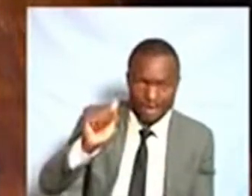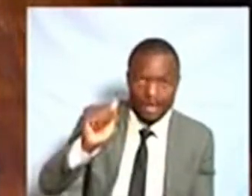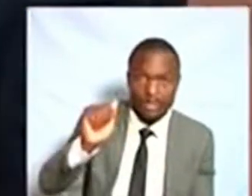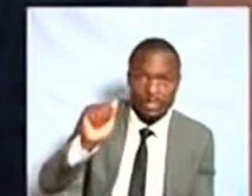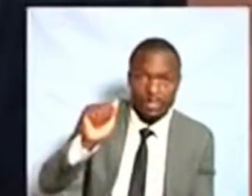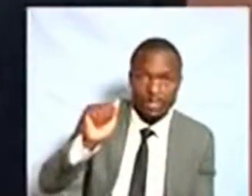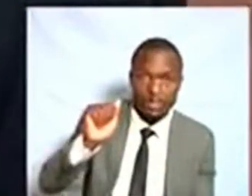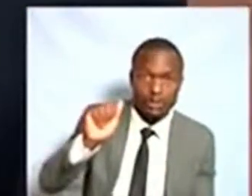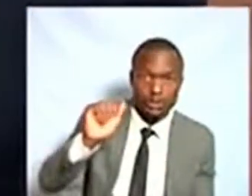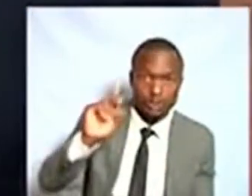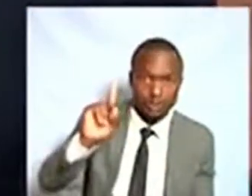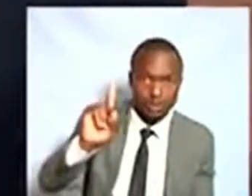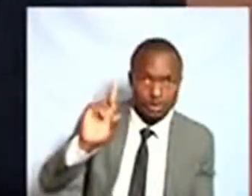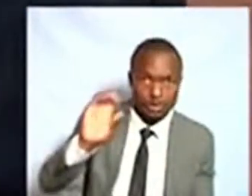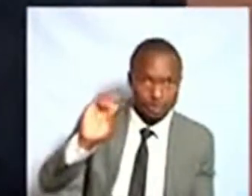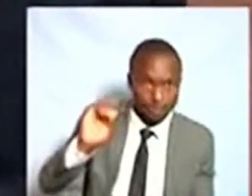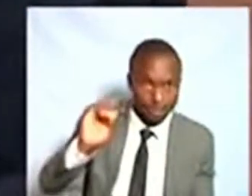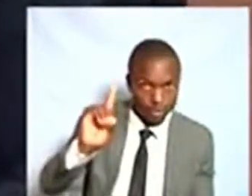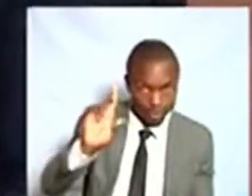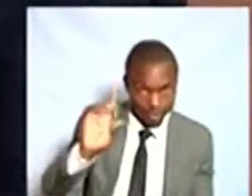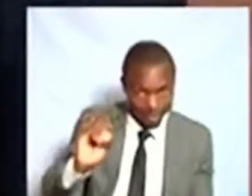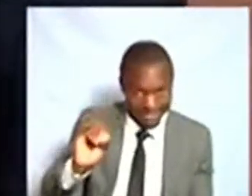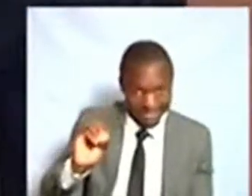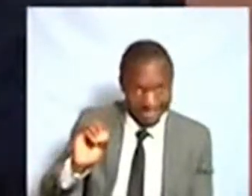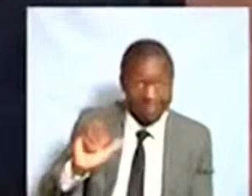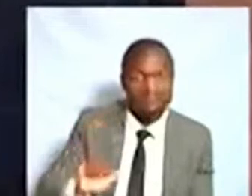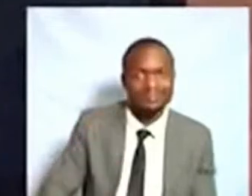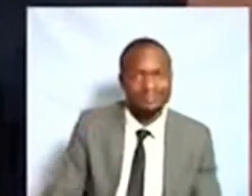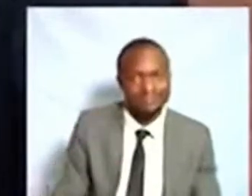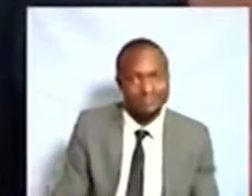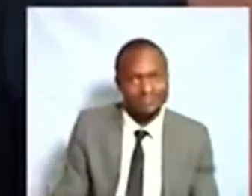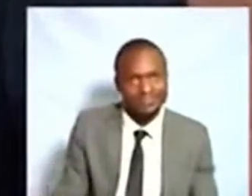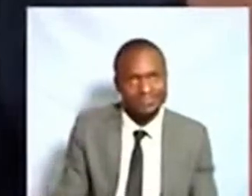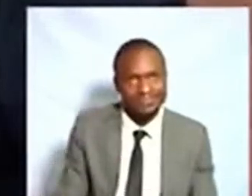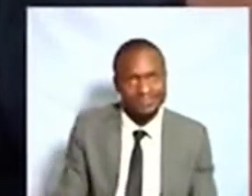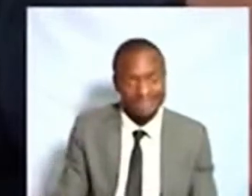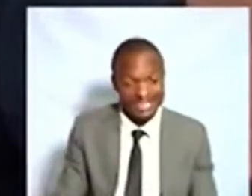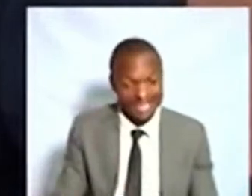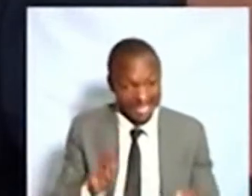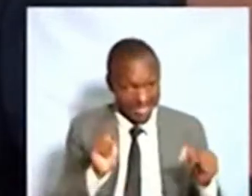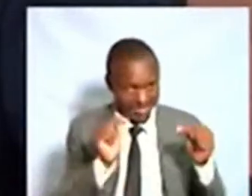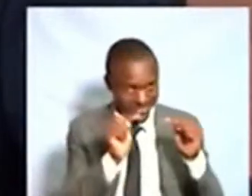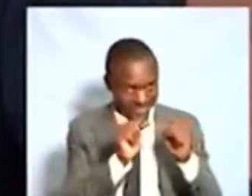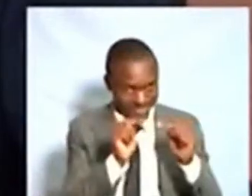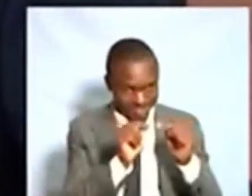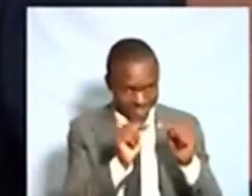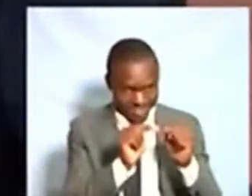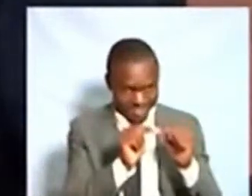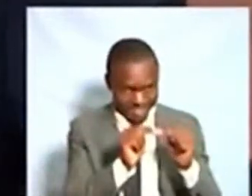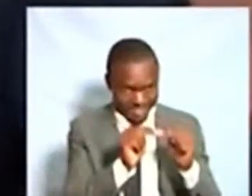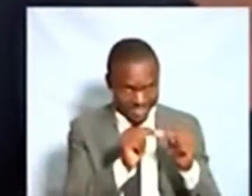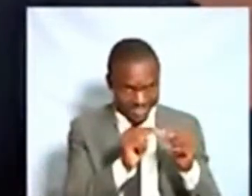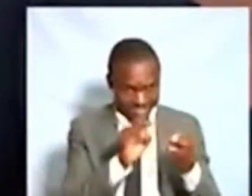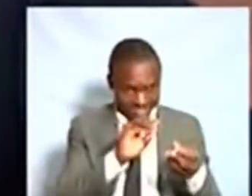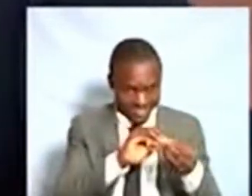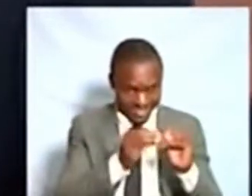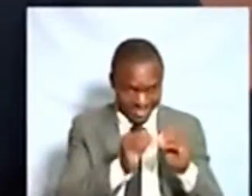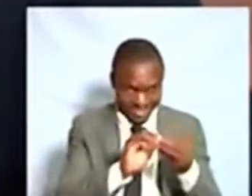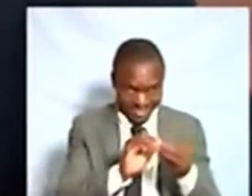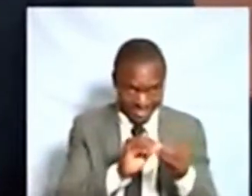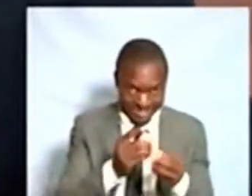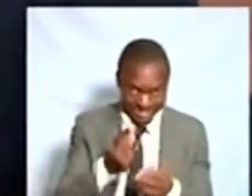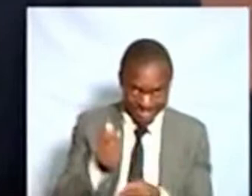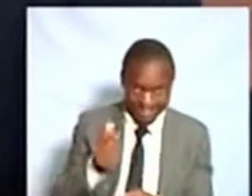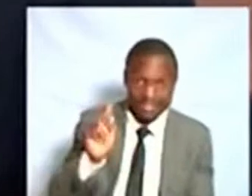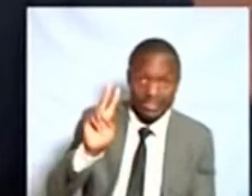Chair, the initial contract sum total